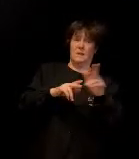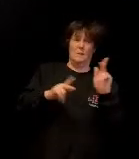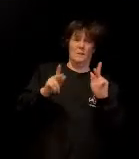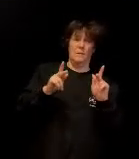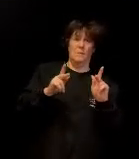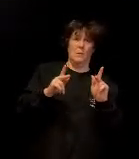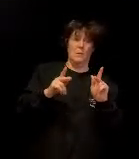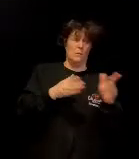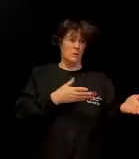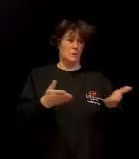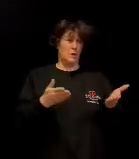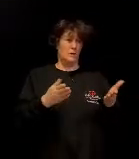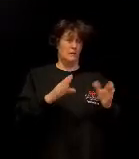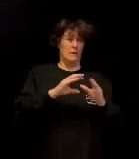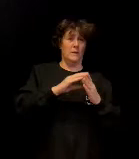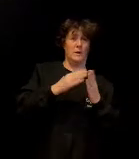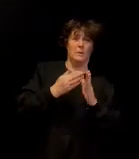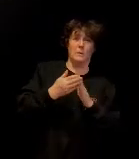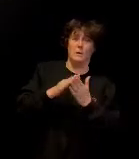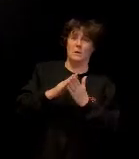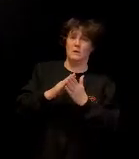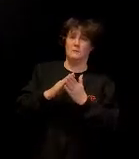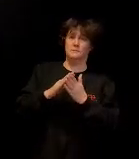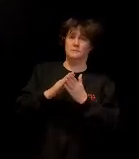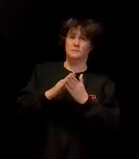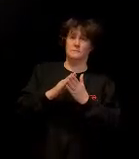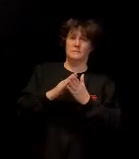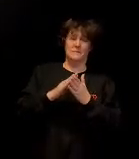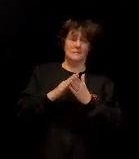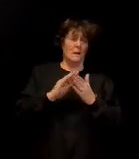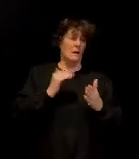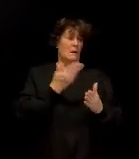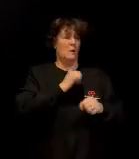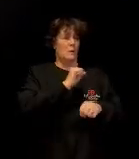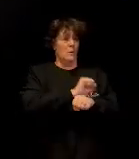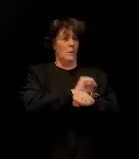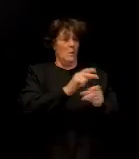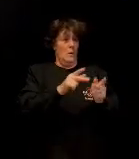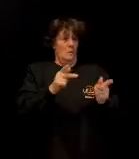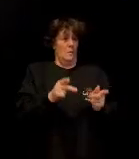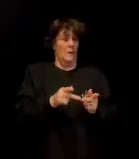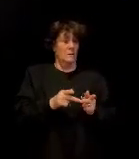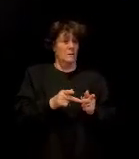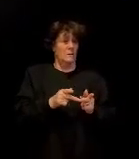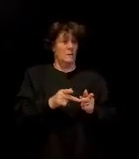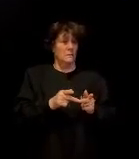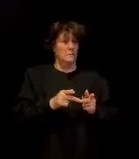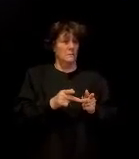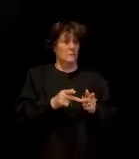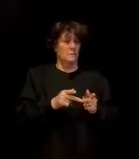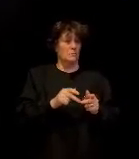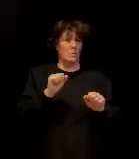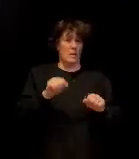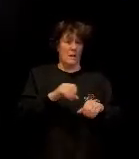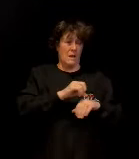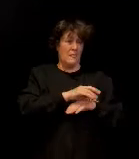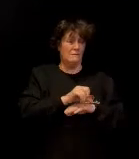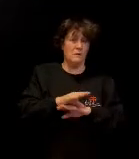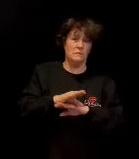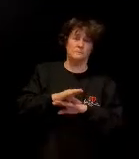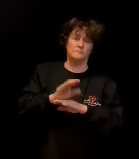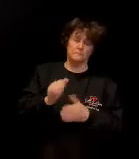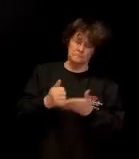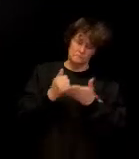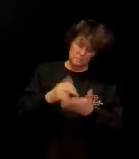workplaces where our realm of influence is, Lord, because we all have different reaches. Father,